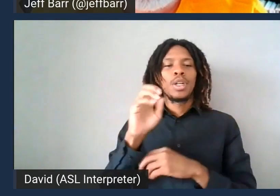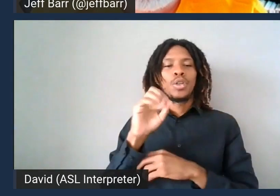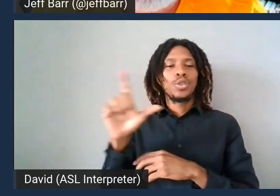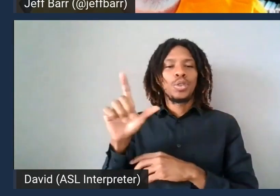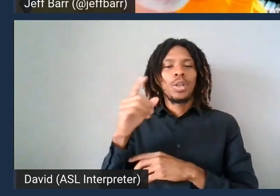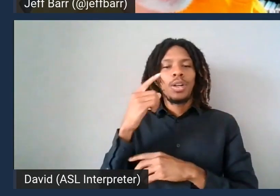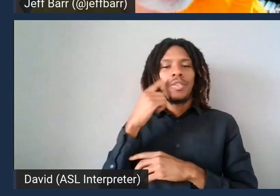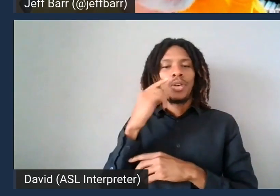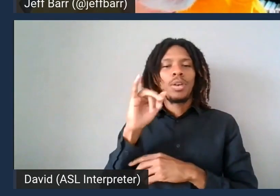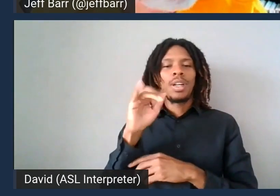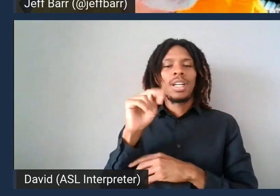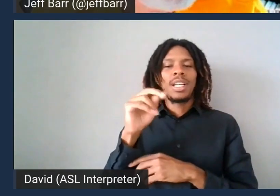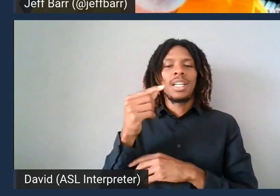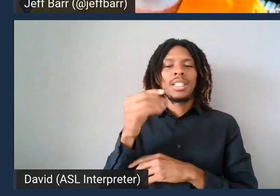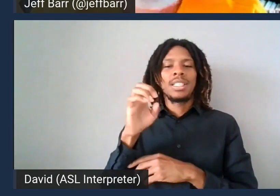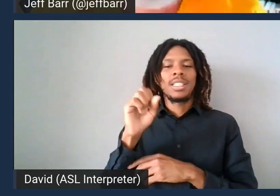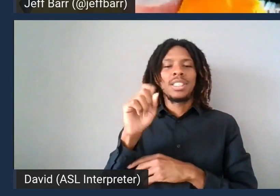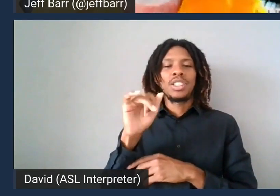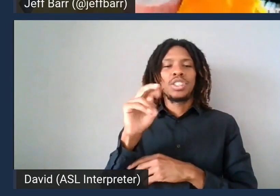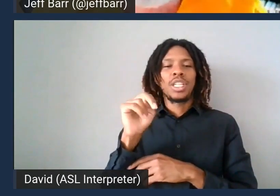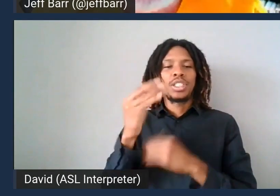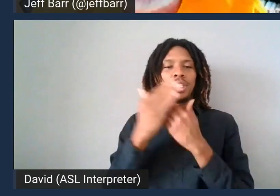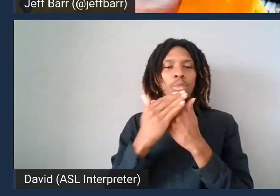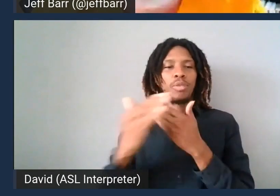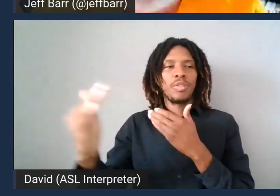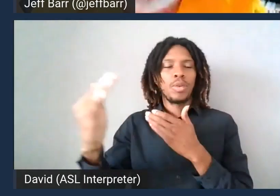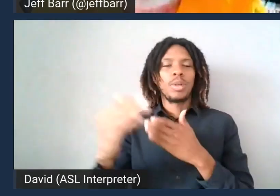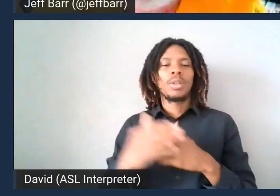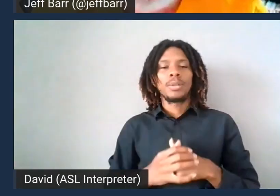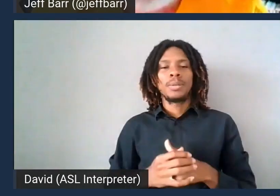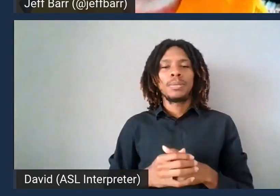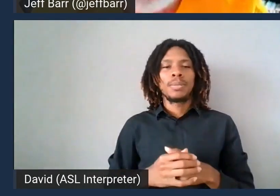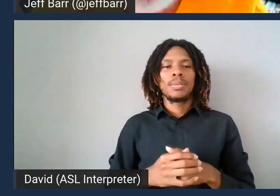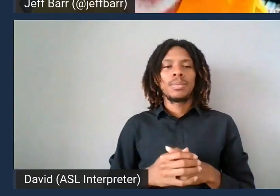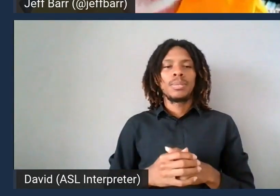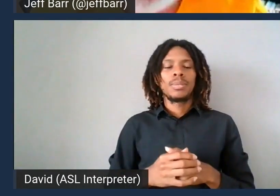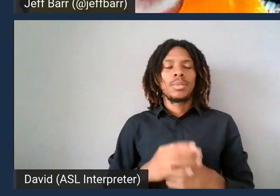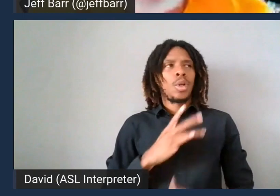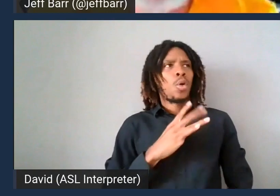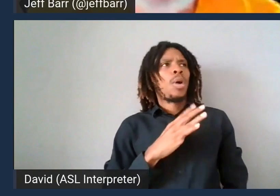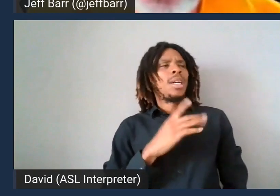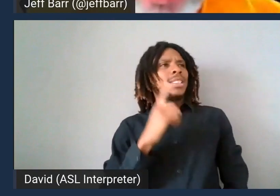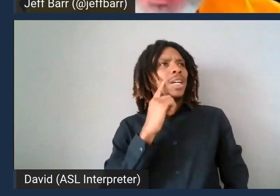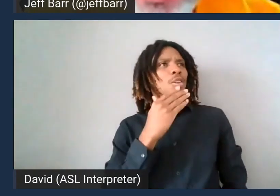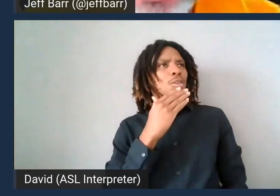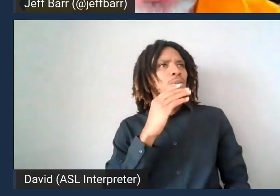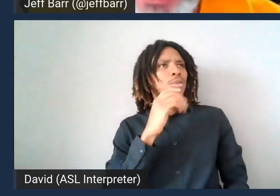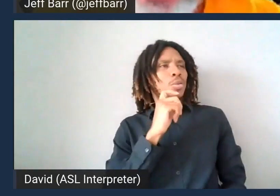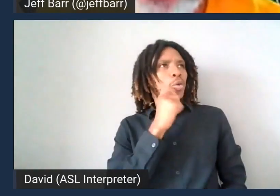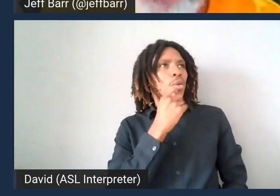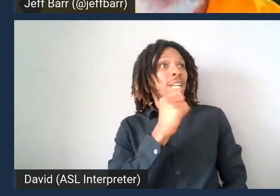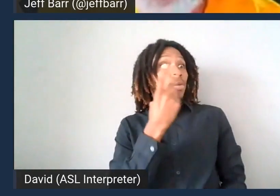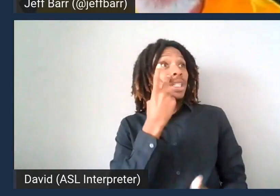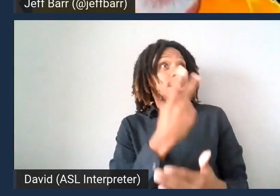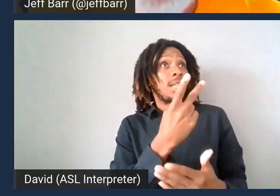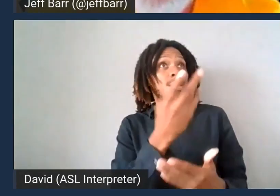for ingestion as we go forward. Wow, it sounds really cool. Can we actually see this in action? Oh,